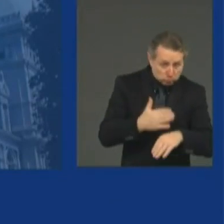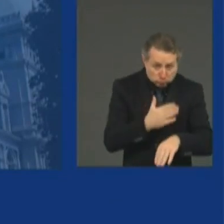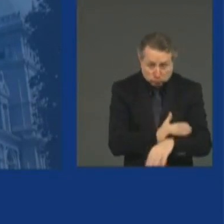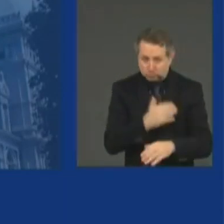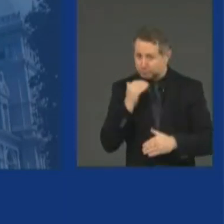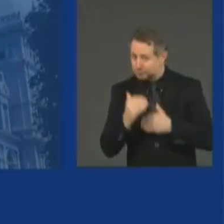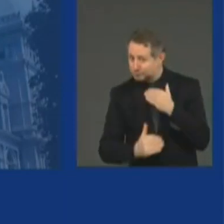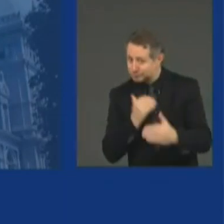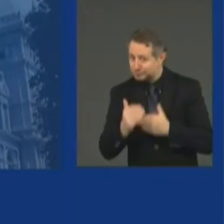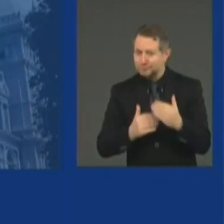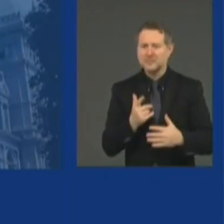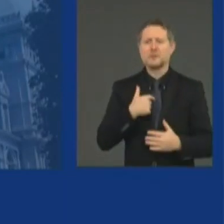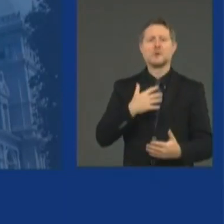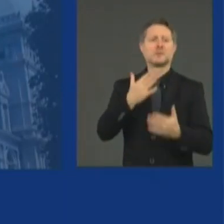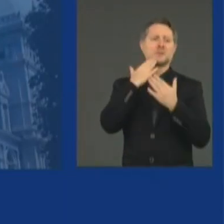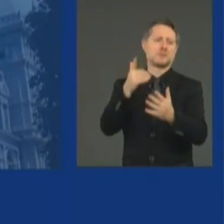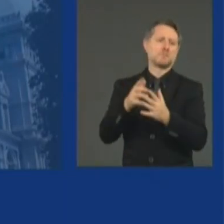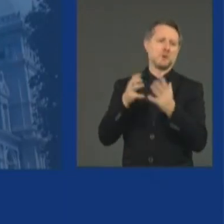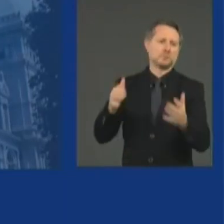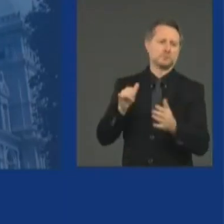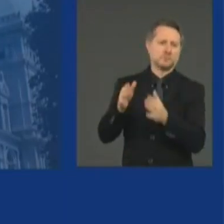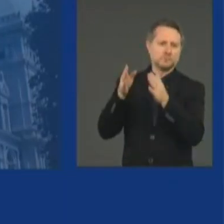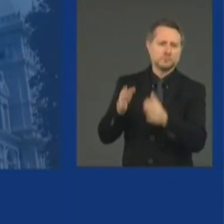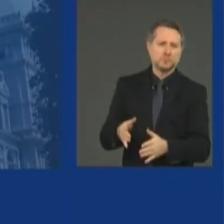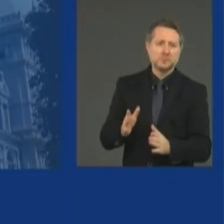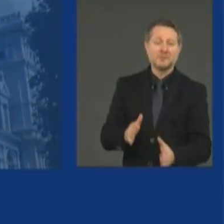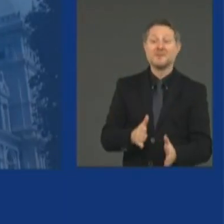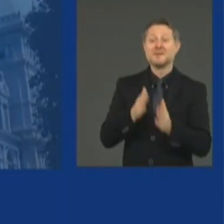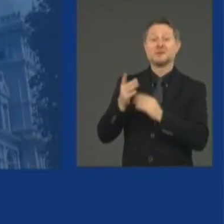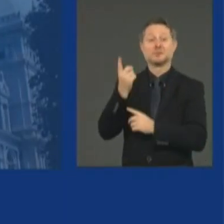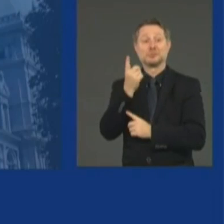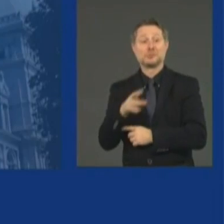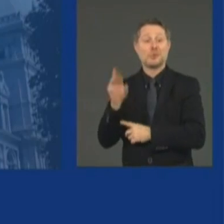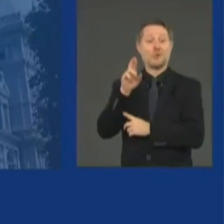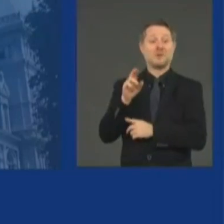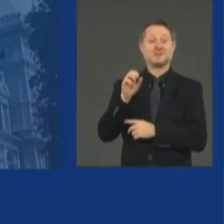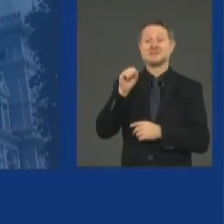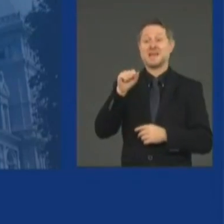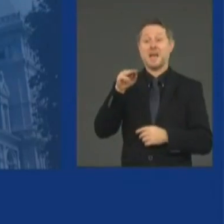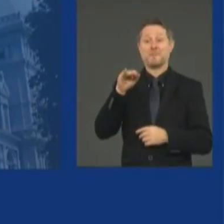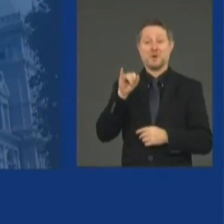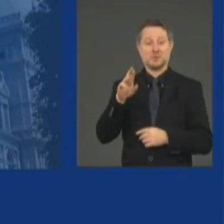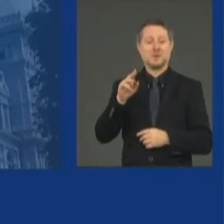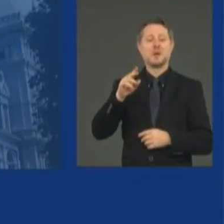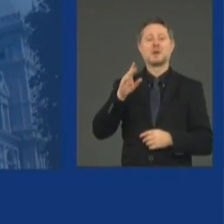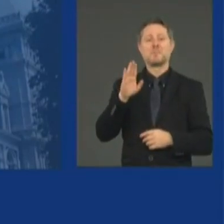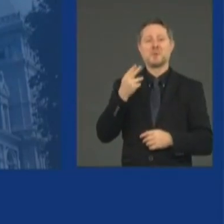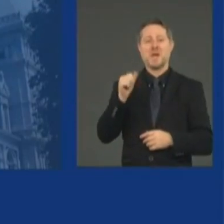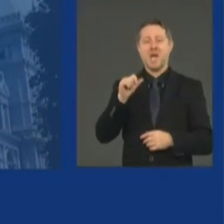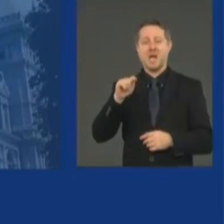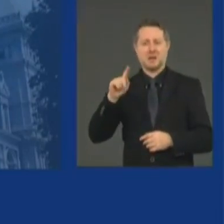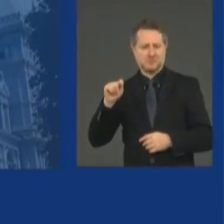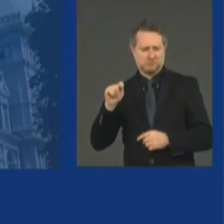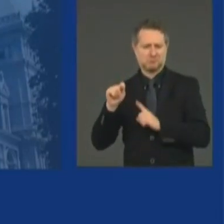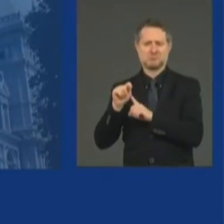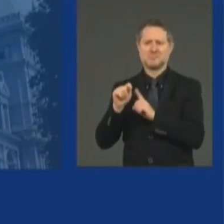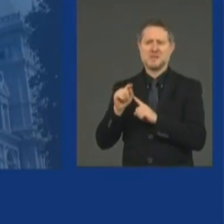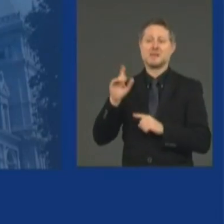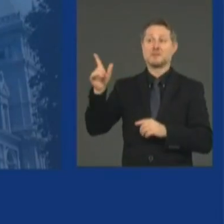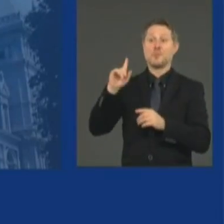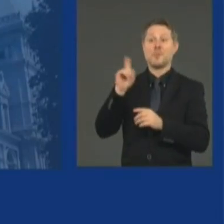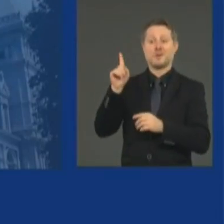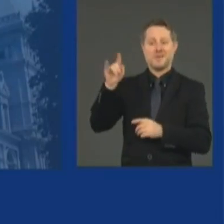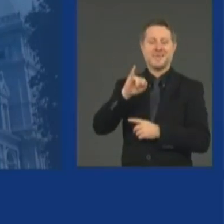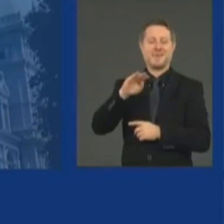thank him very much. We also have Dr. Samir Bhatt, senior lecturer at Imperial College,